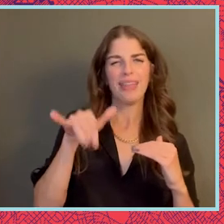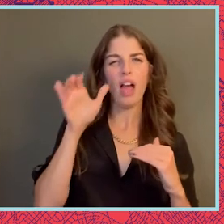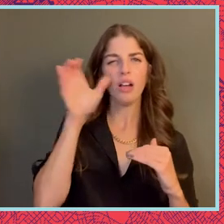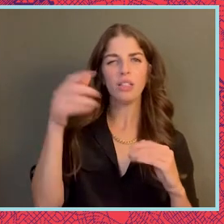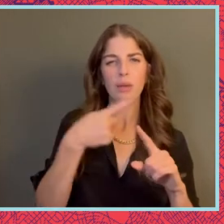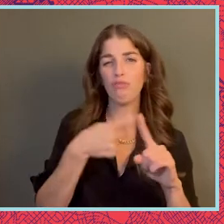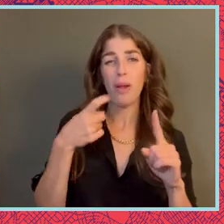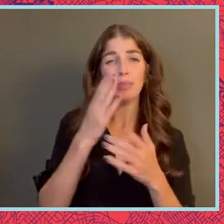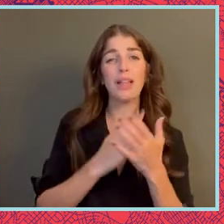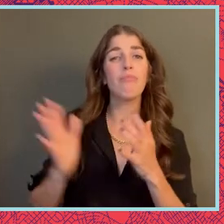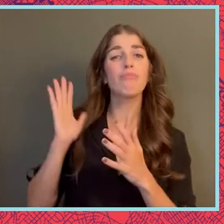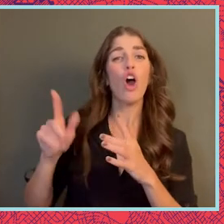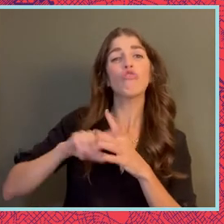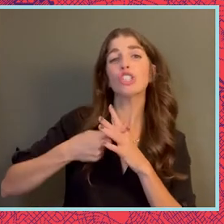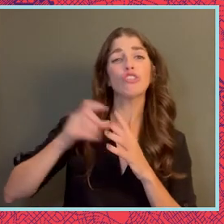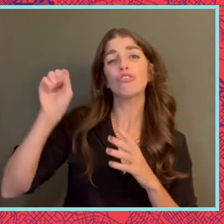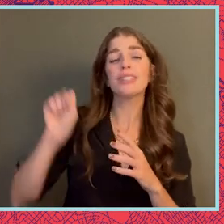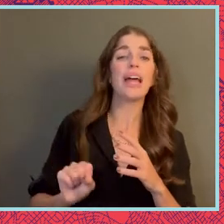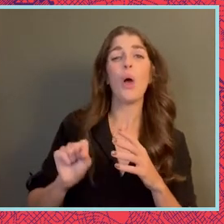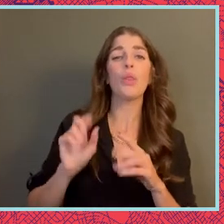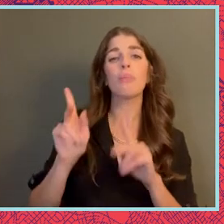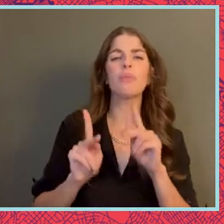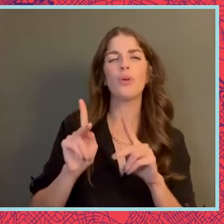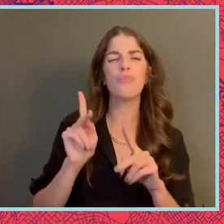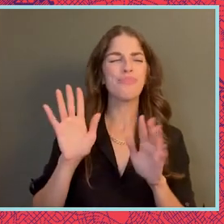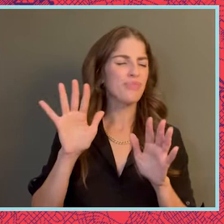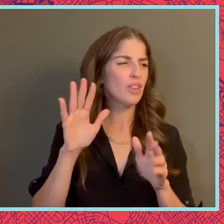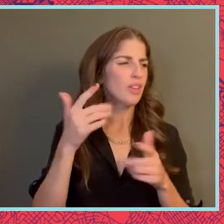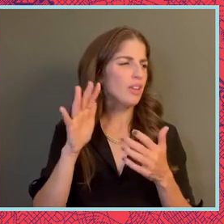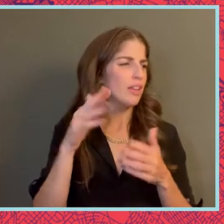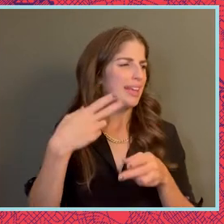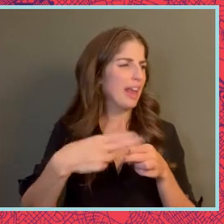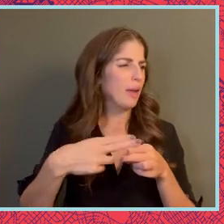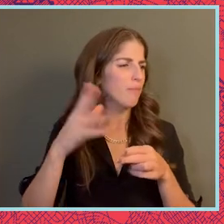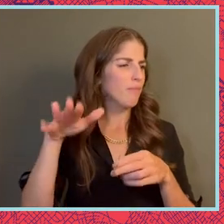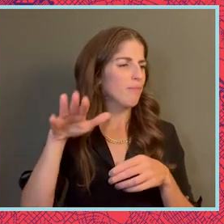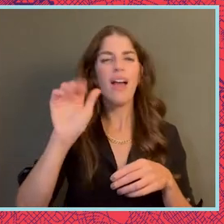you know, some of the Confederate folks, you know, defending George Stevens, I think,